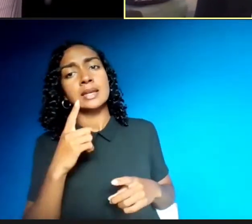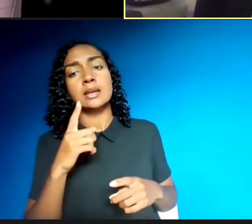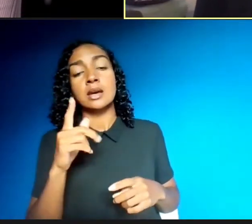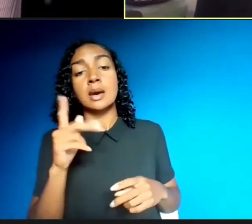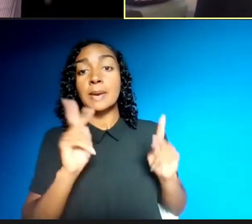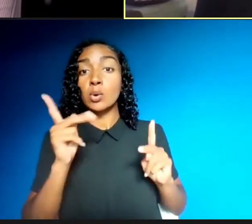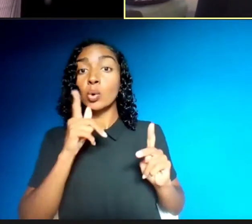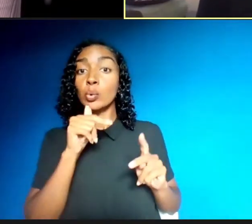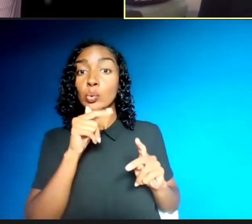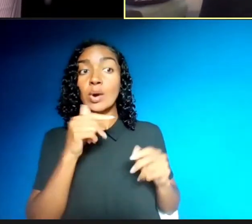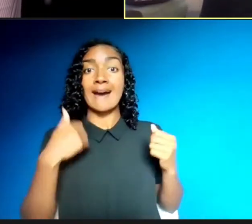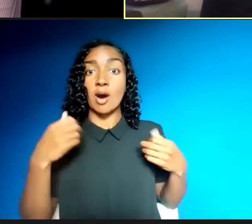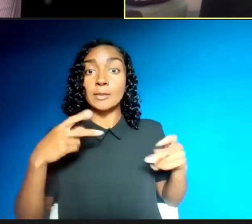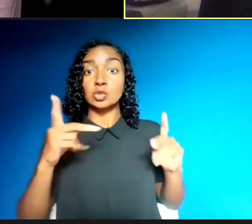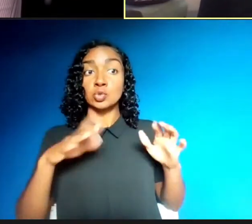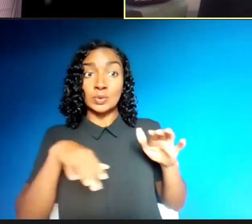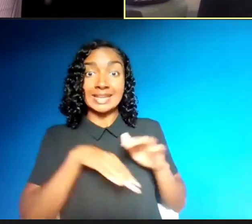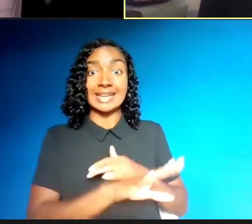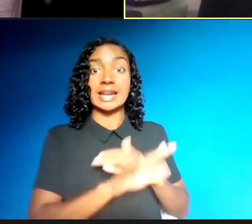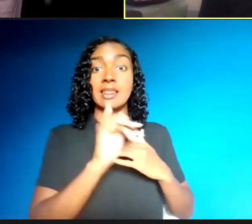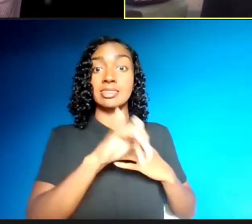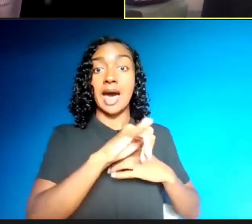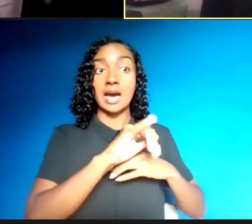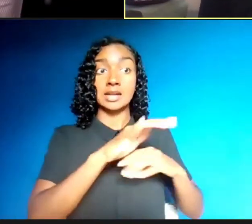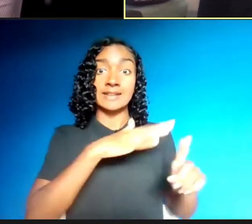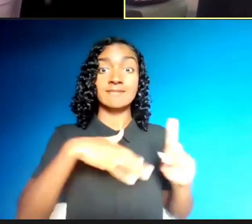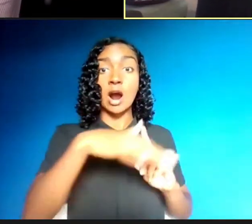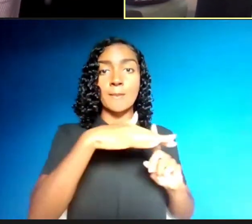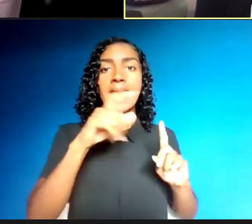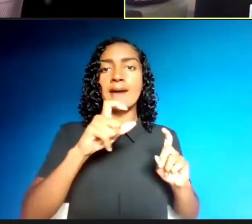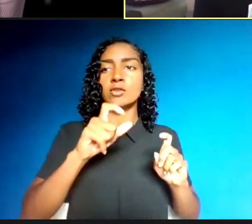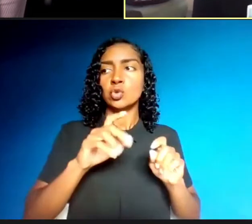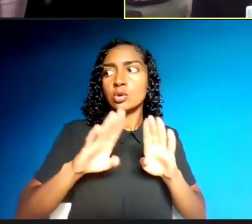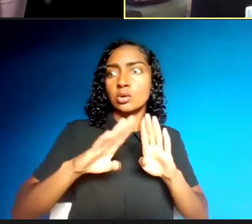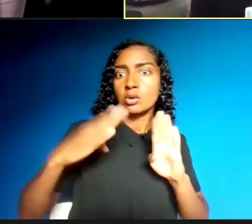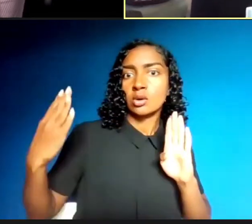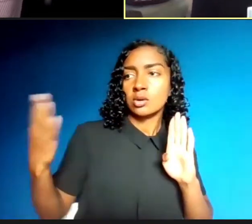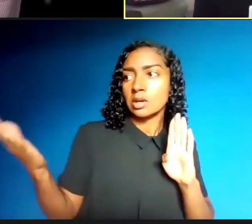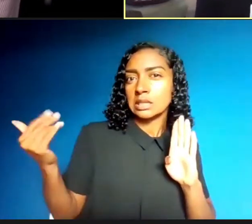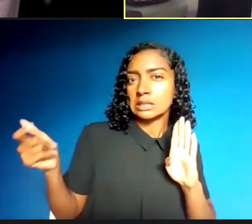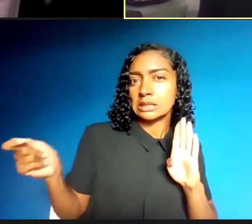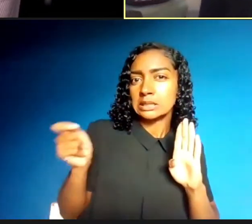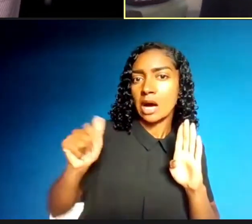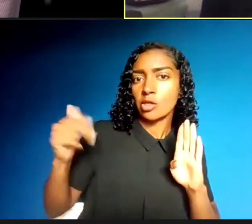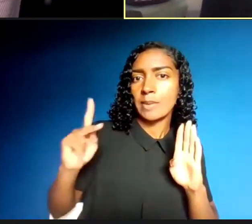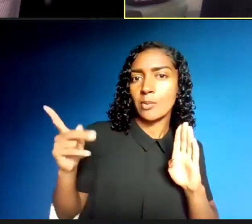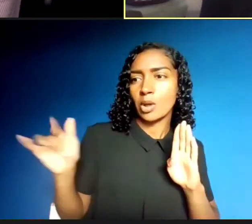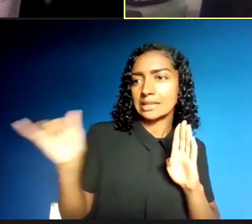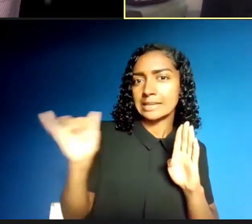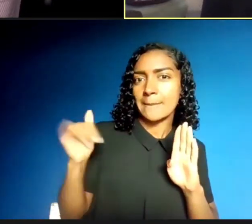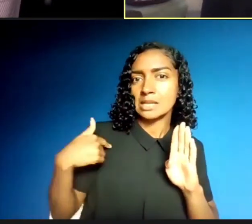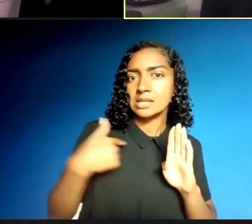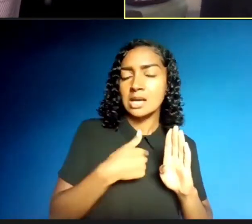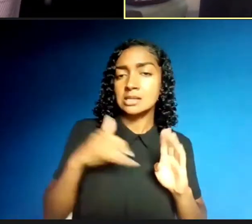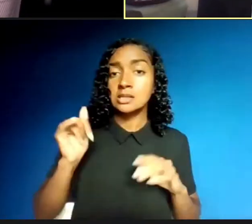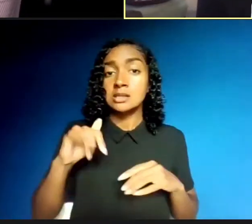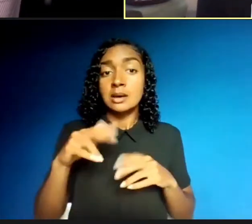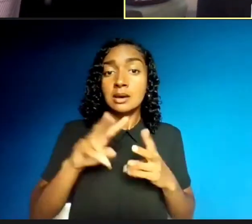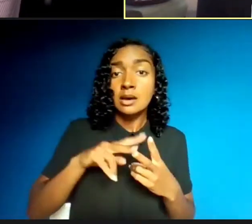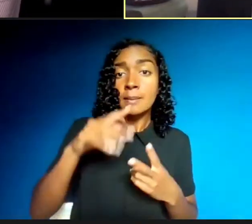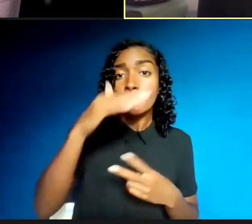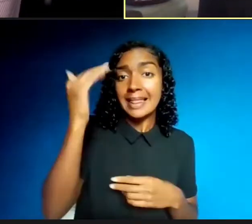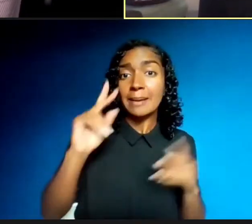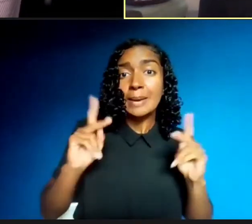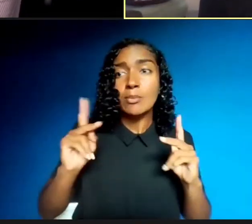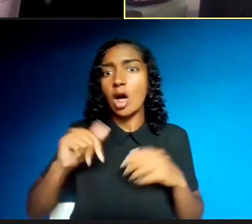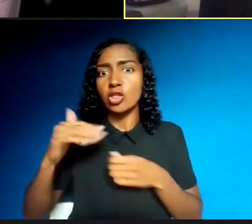door open for other people like us, and whether that means other Black people or other oppressed groups. So for me, it's like one of the things I'm most happy